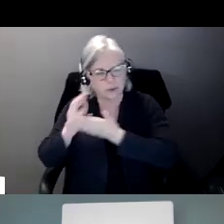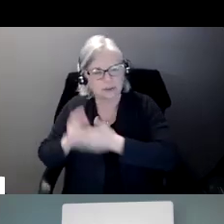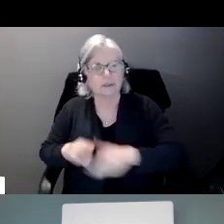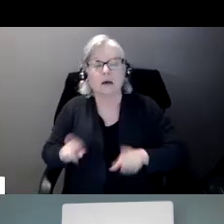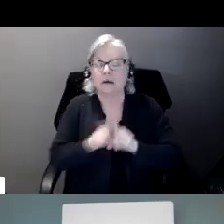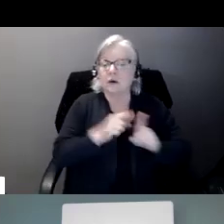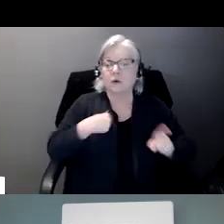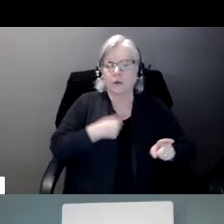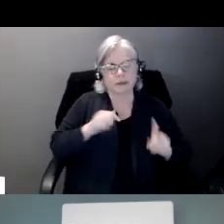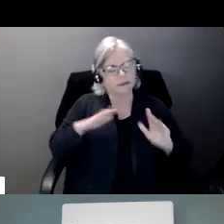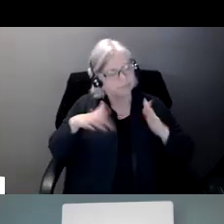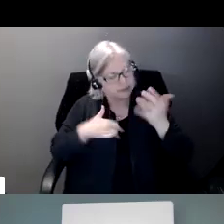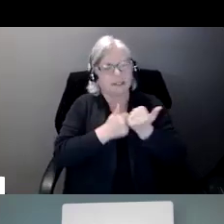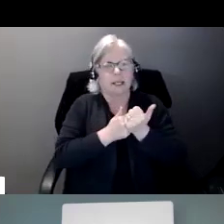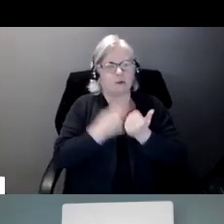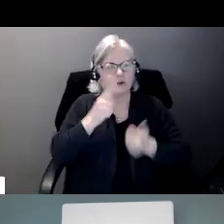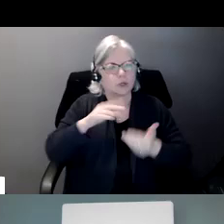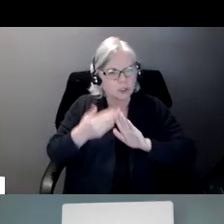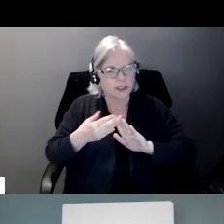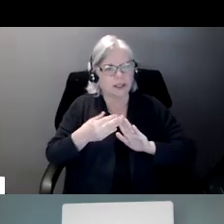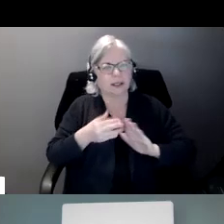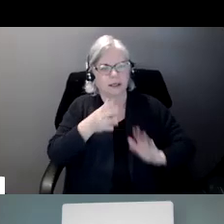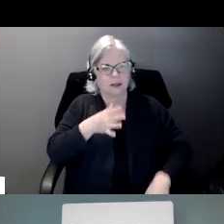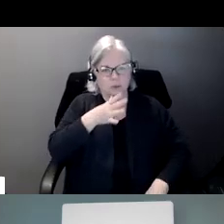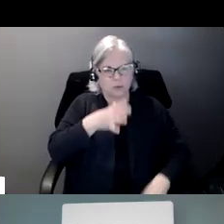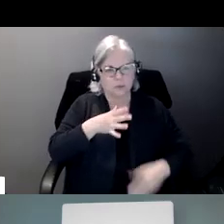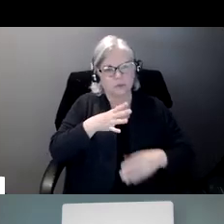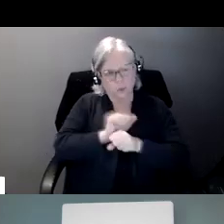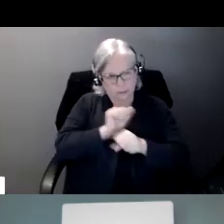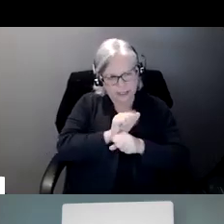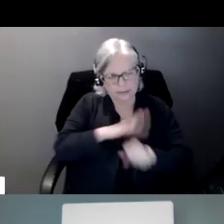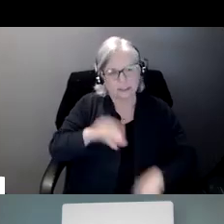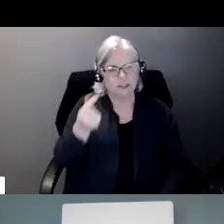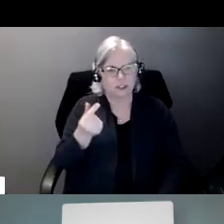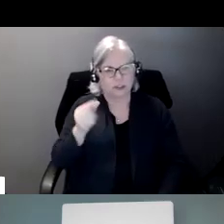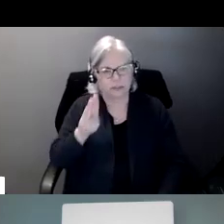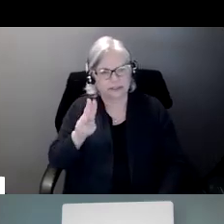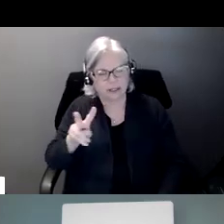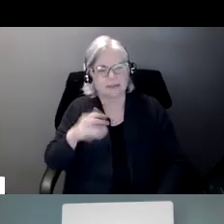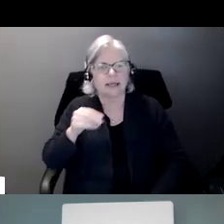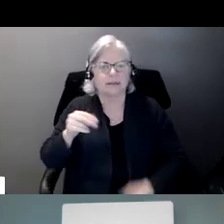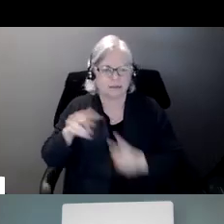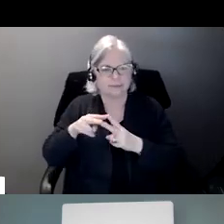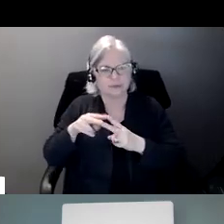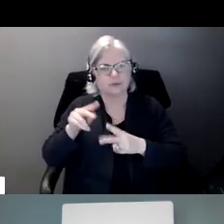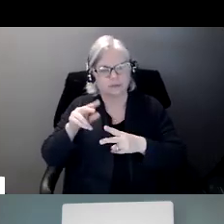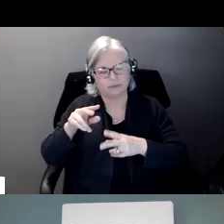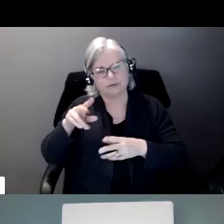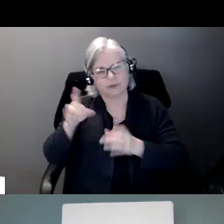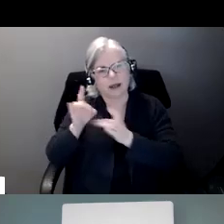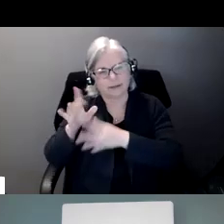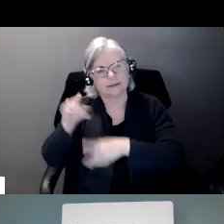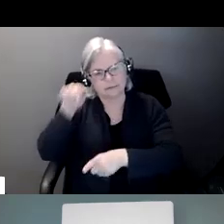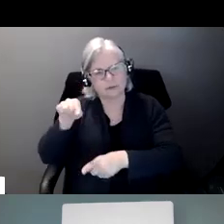and workplace gender-based violence and intimate partner violence training and education, and working closely with our collaborative partners